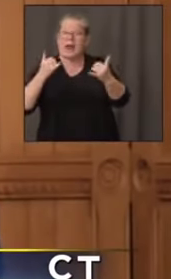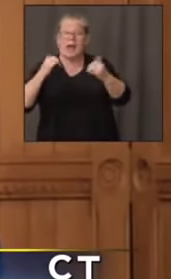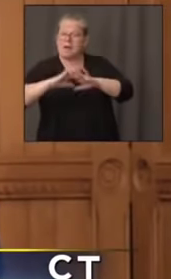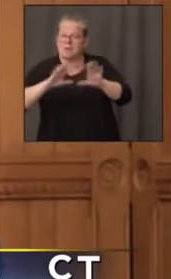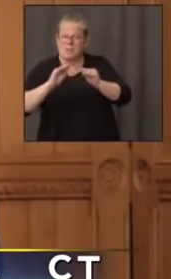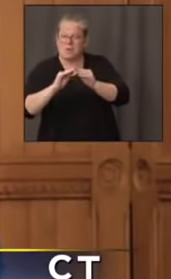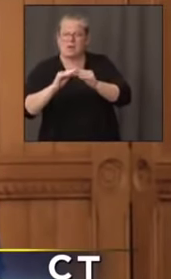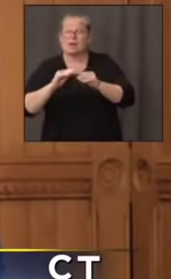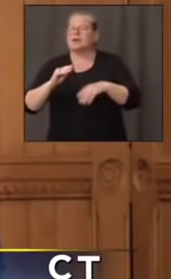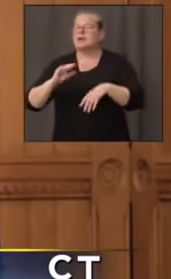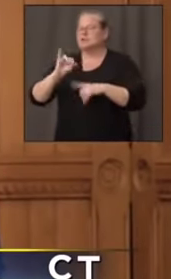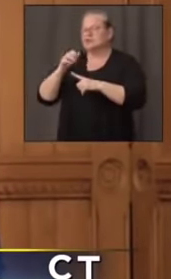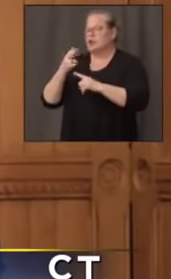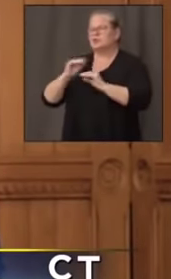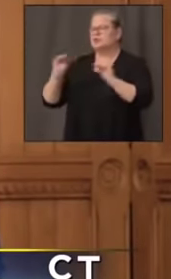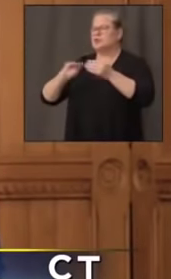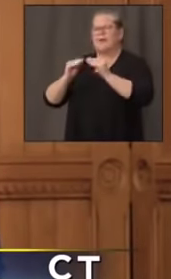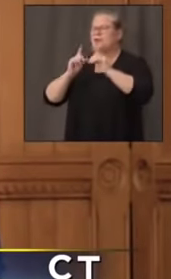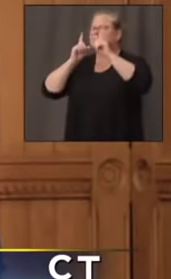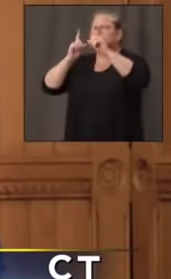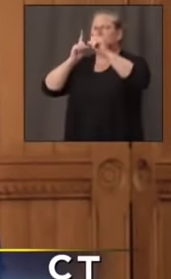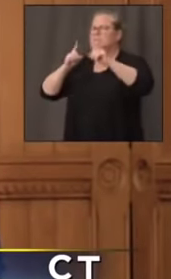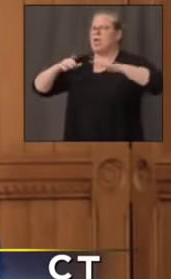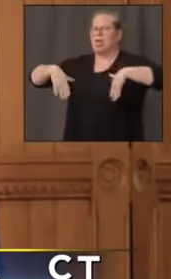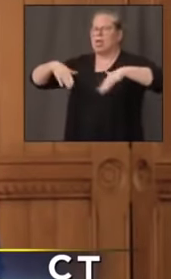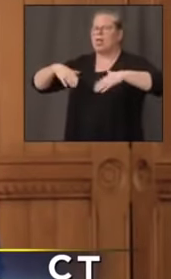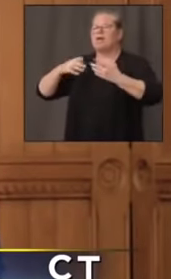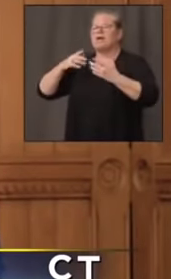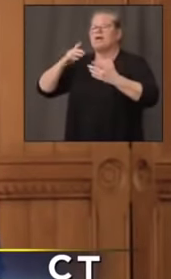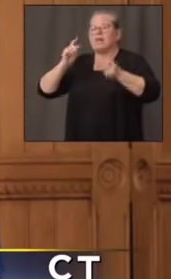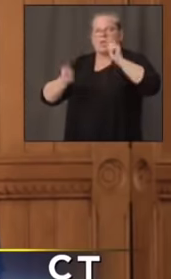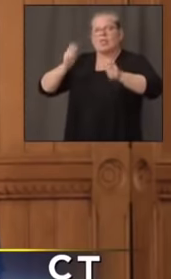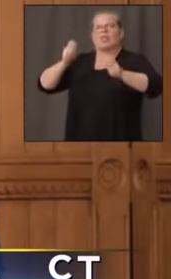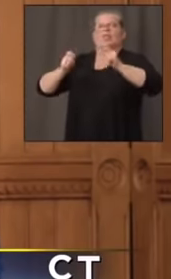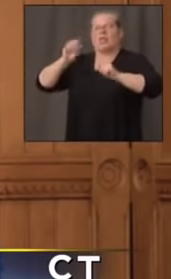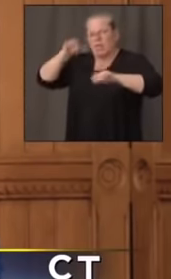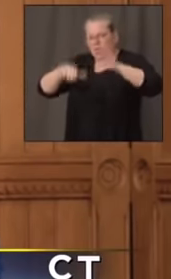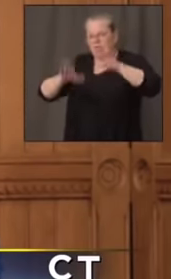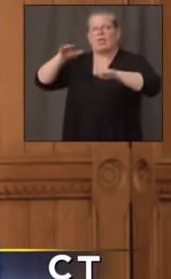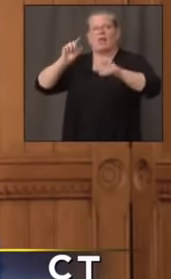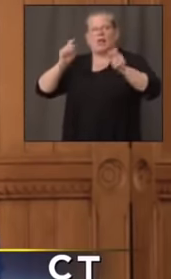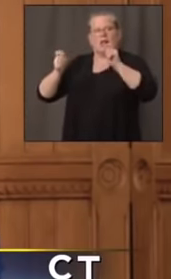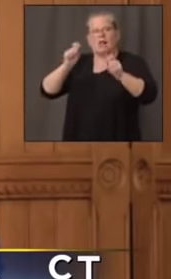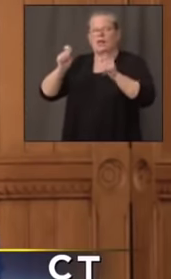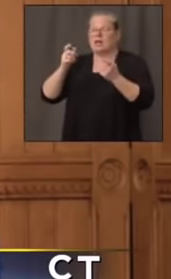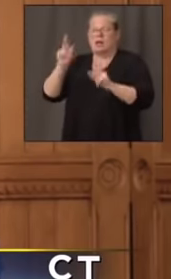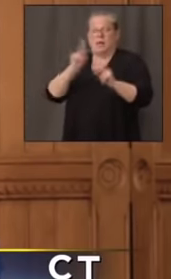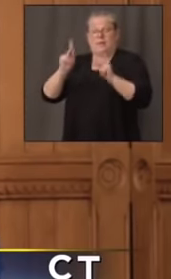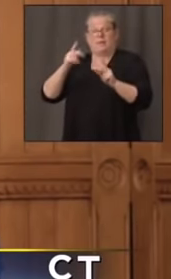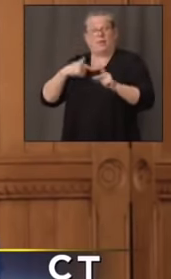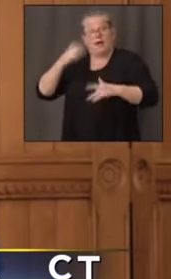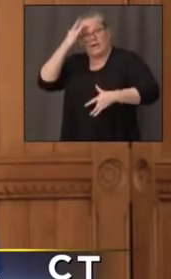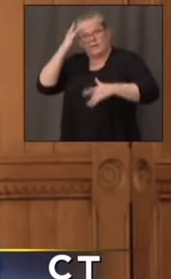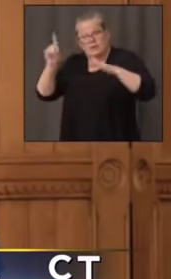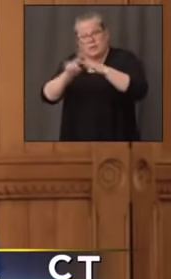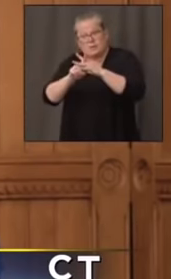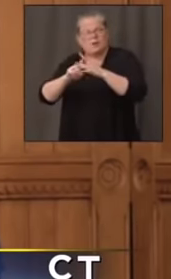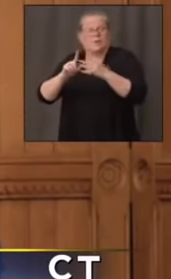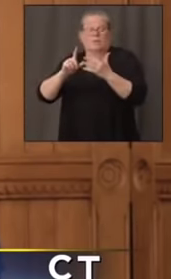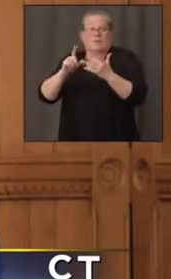will fluctuate. You know, the number could be impacted by how many people have symptoms, right? That's not something we can control. Hopefully that number is as low as